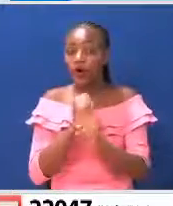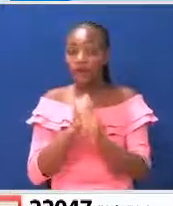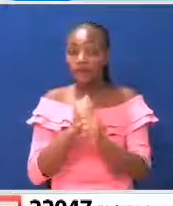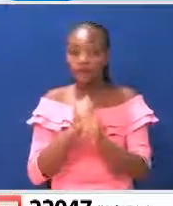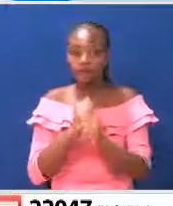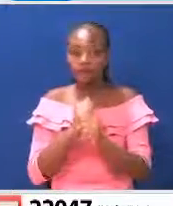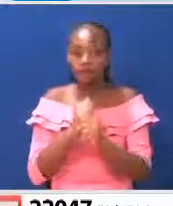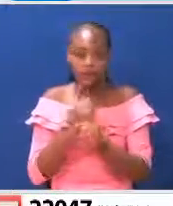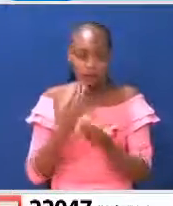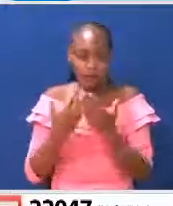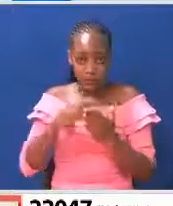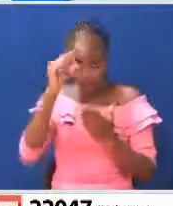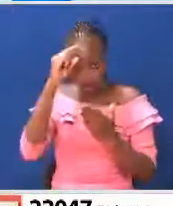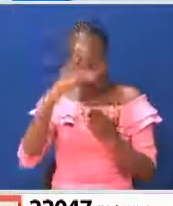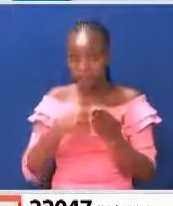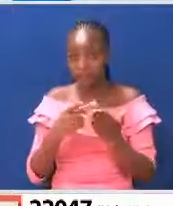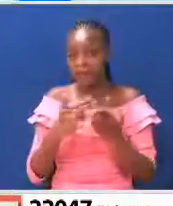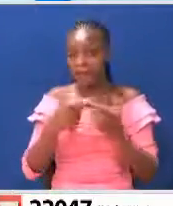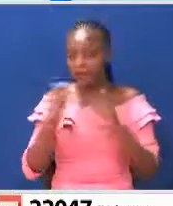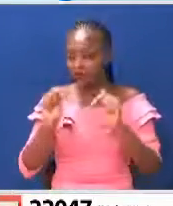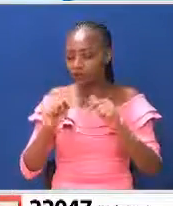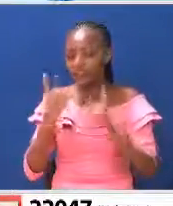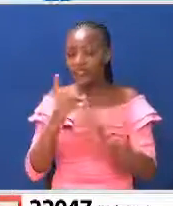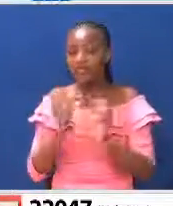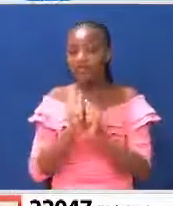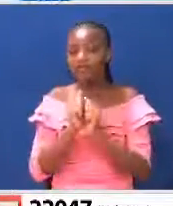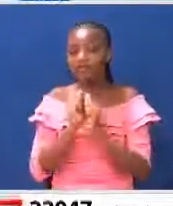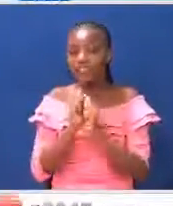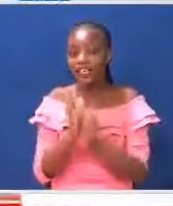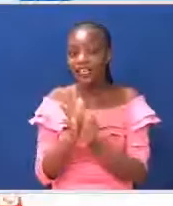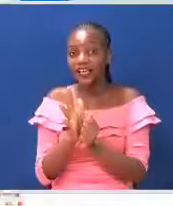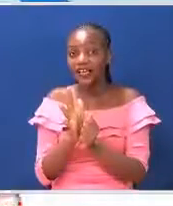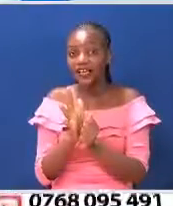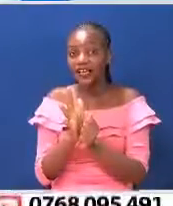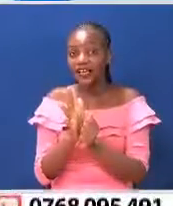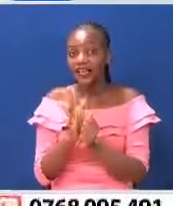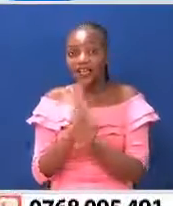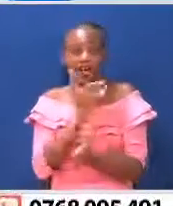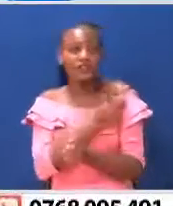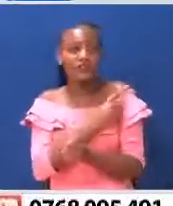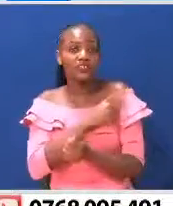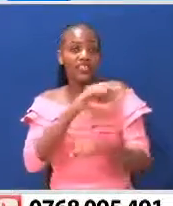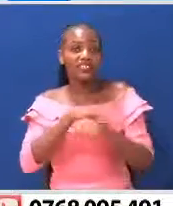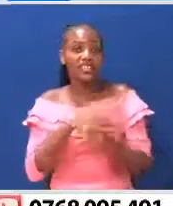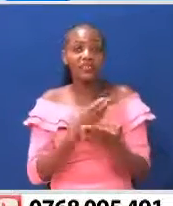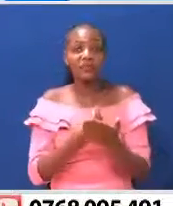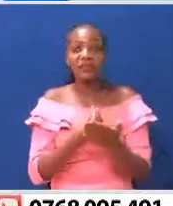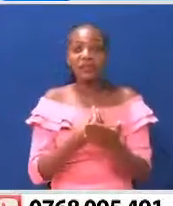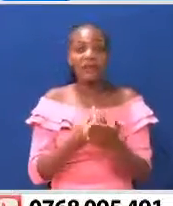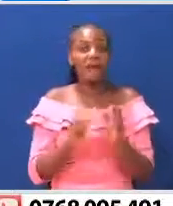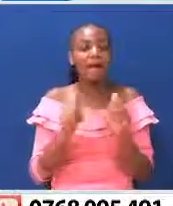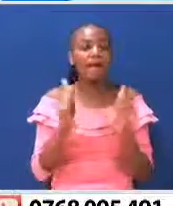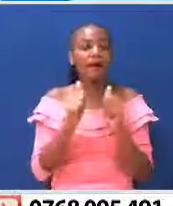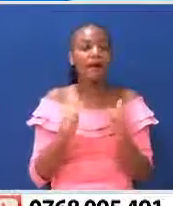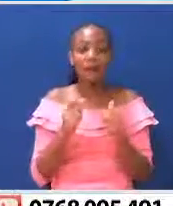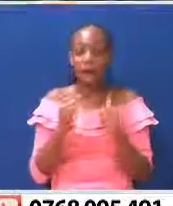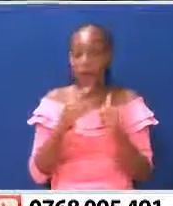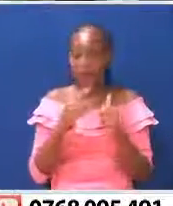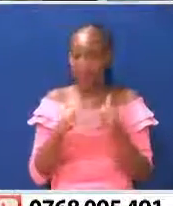paid. It's unfortunate that today, the 15th, most of the doctors have not been paid their September